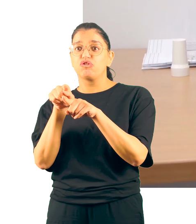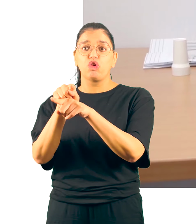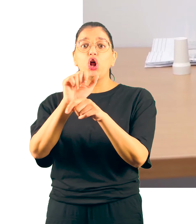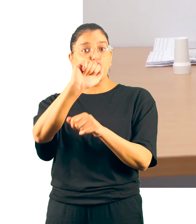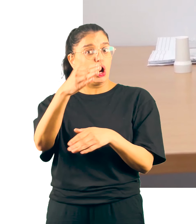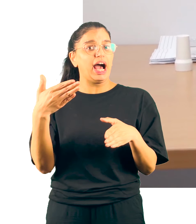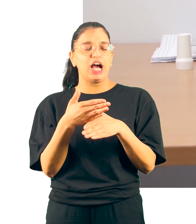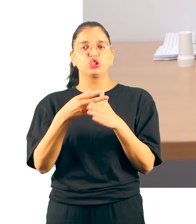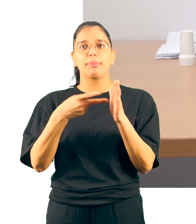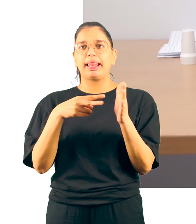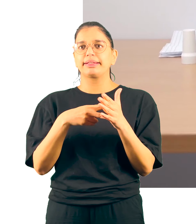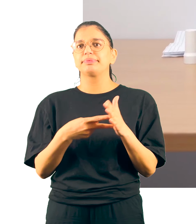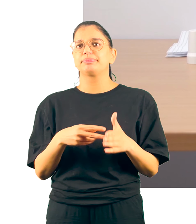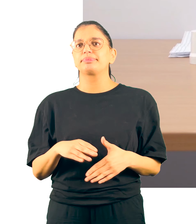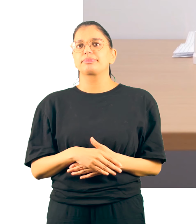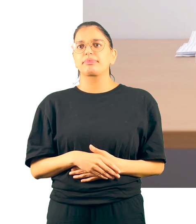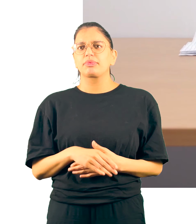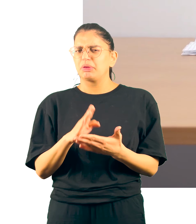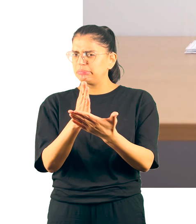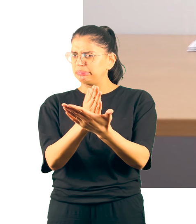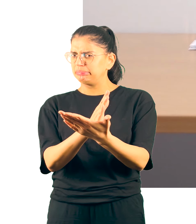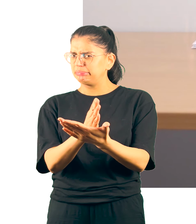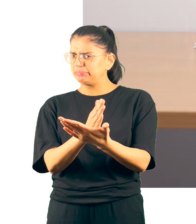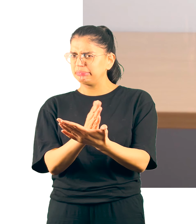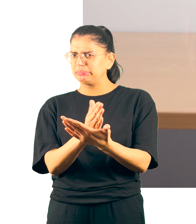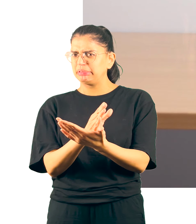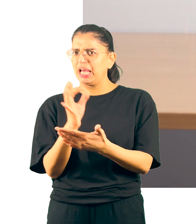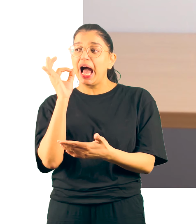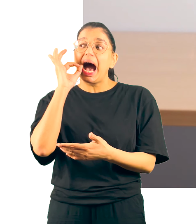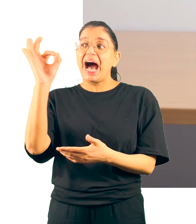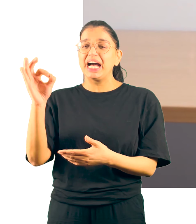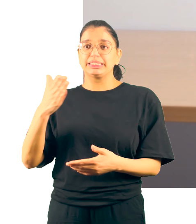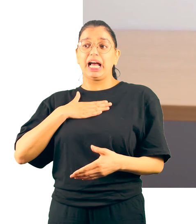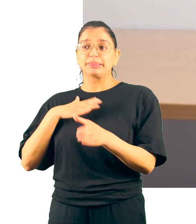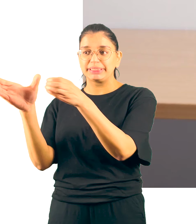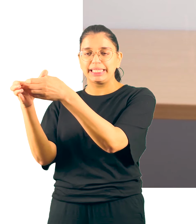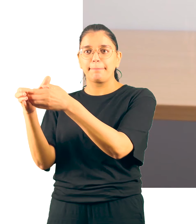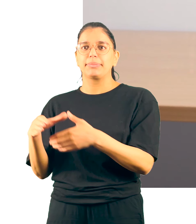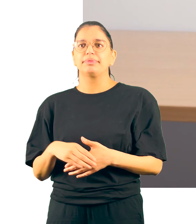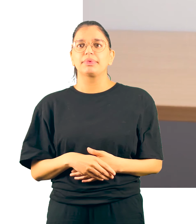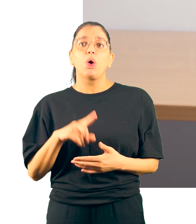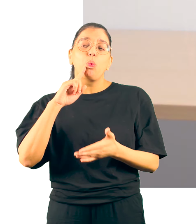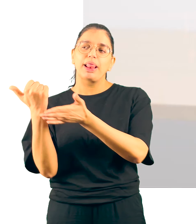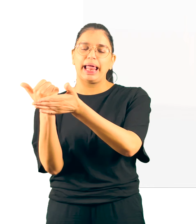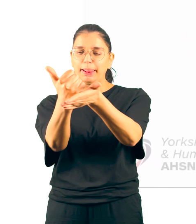actions in your plan. If you are not sure, ask your asthma team. They are there to help.